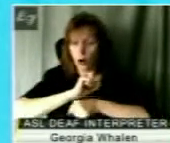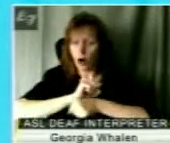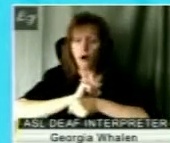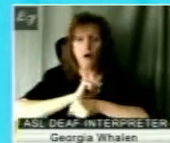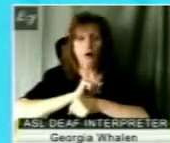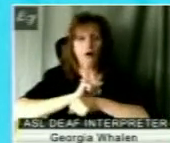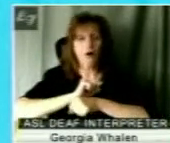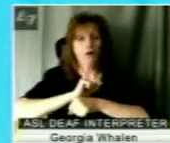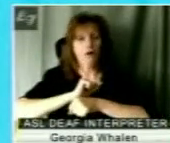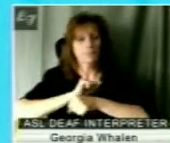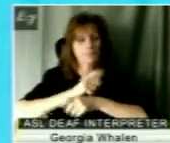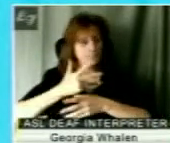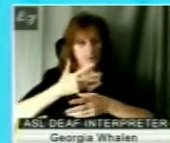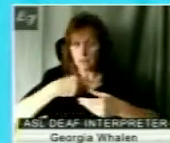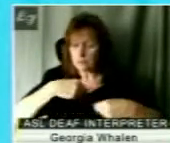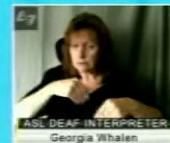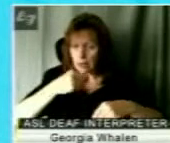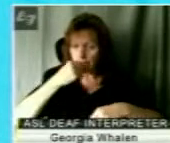or critical supplies,